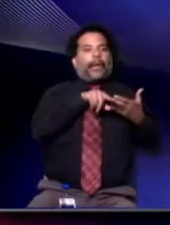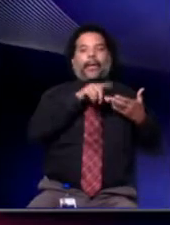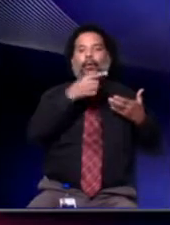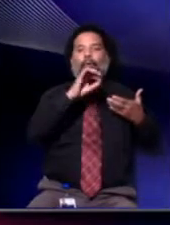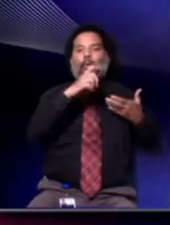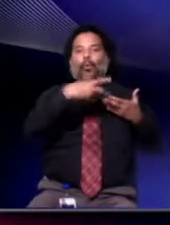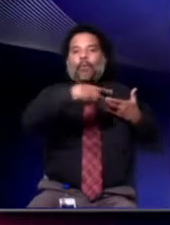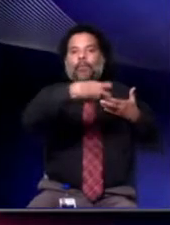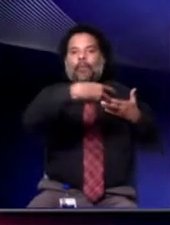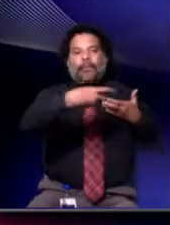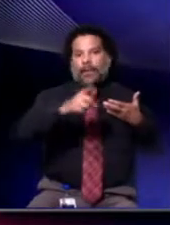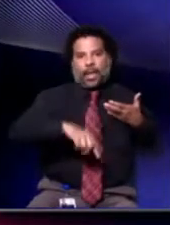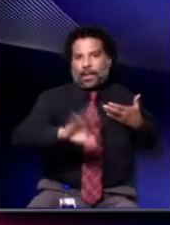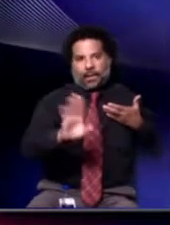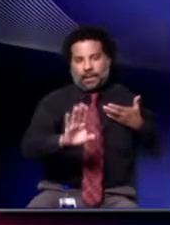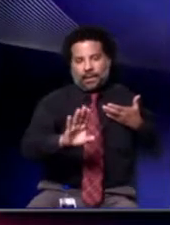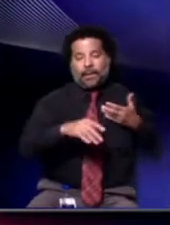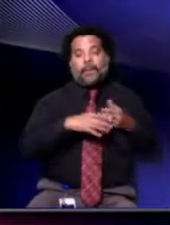or